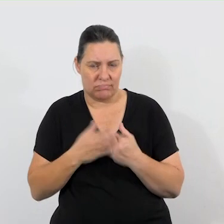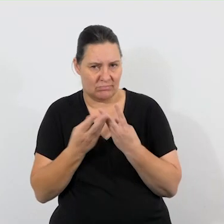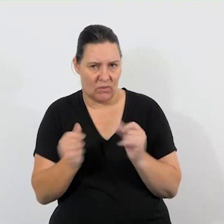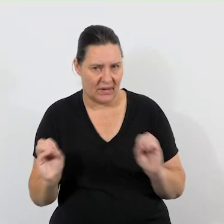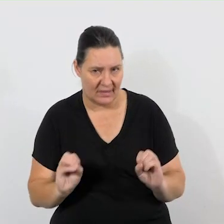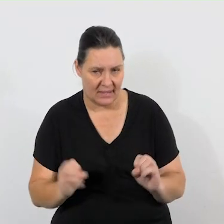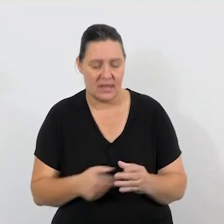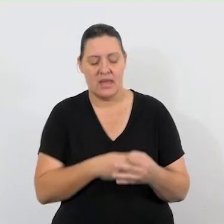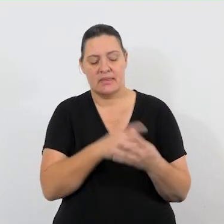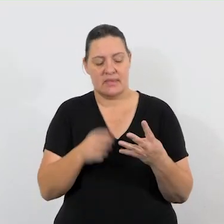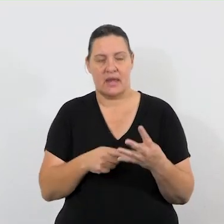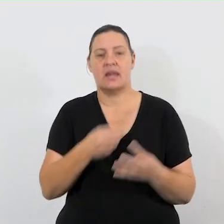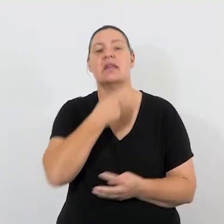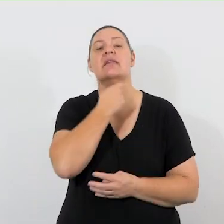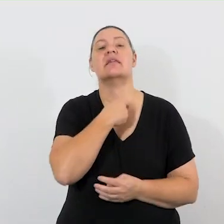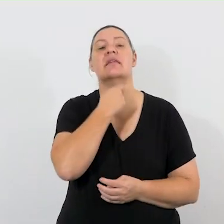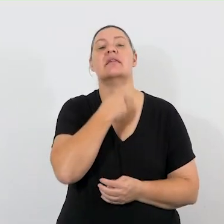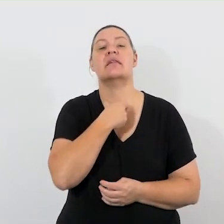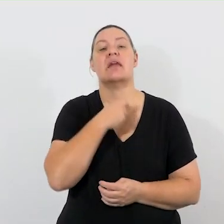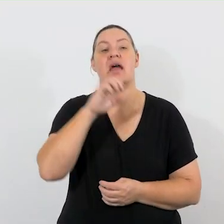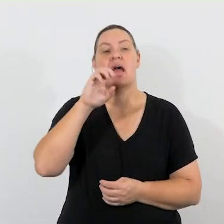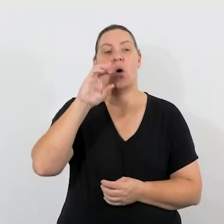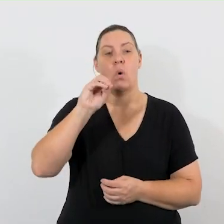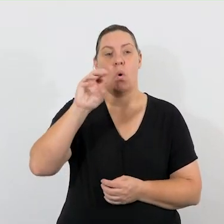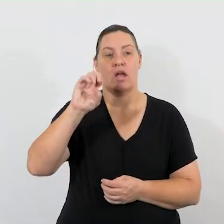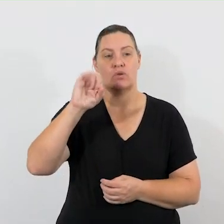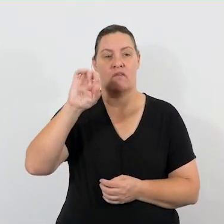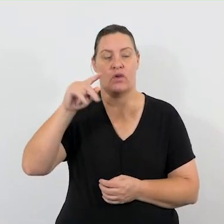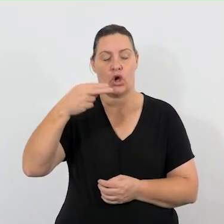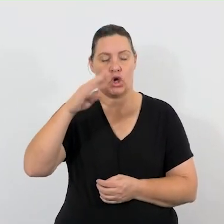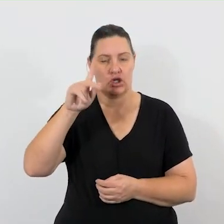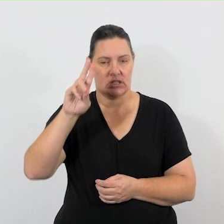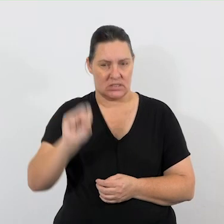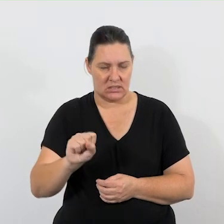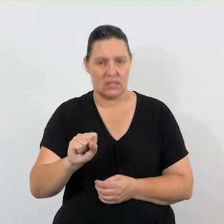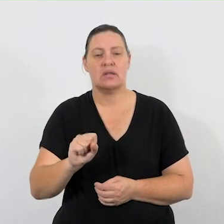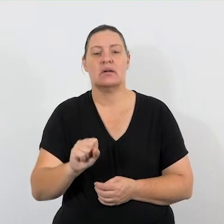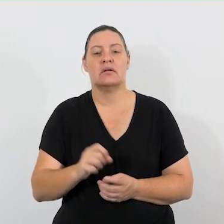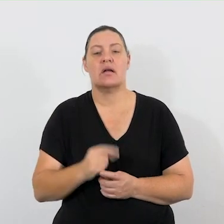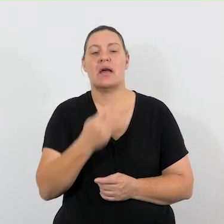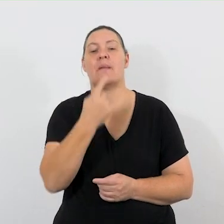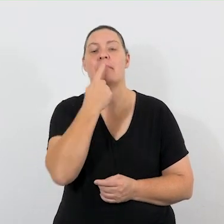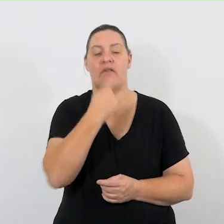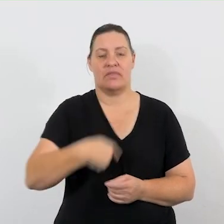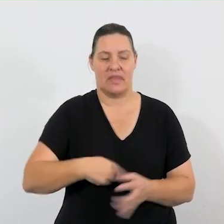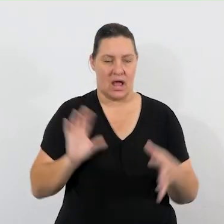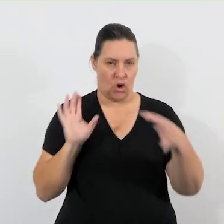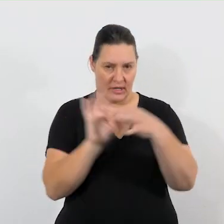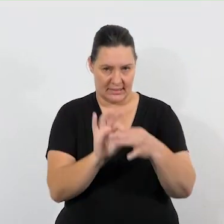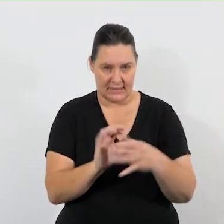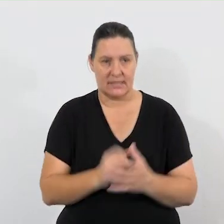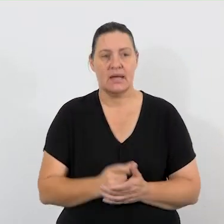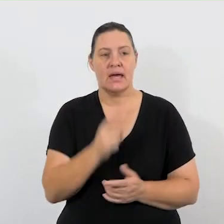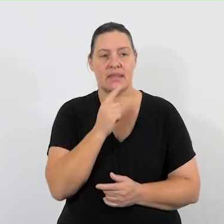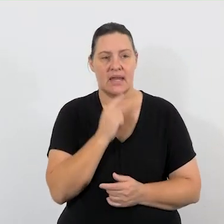particles. And then we spoke about the esophagus, which is the tube that connects the mouth and the stomach. We then spoke of